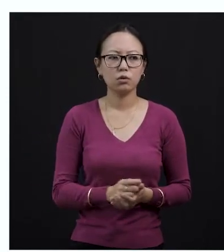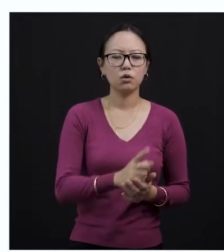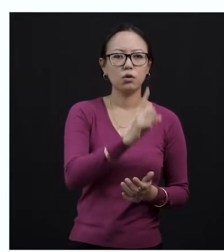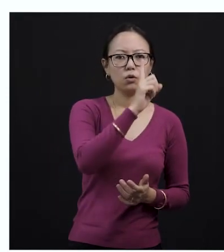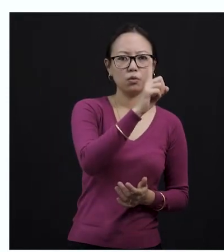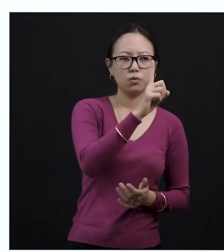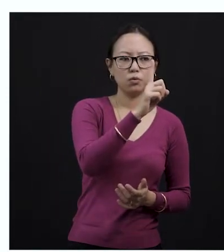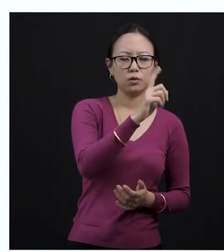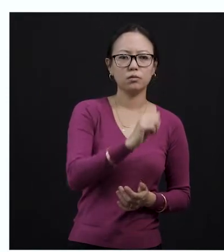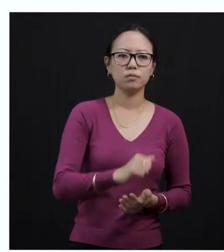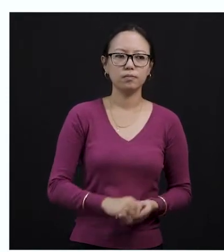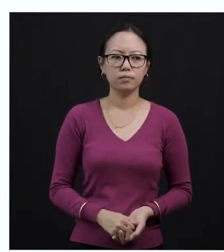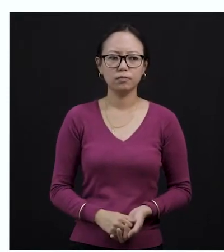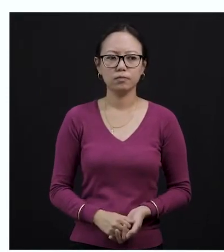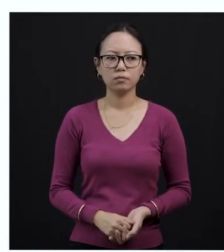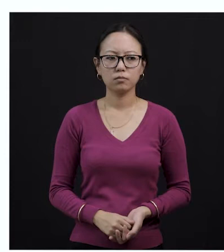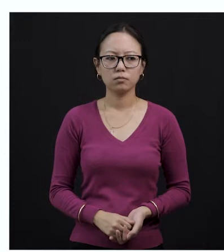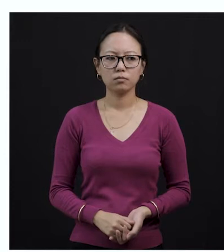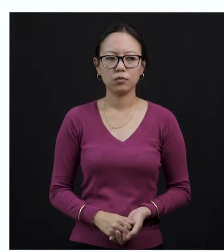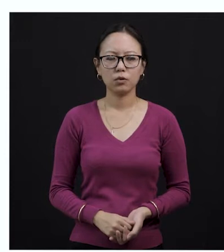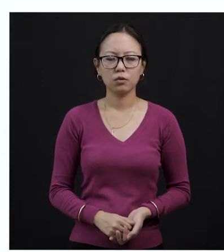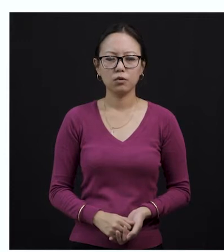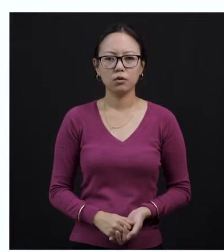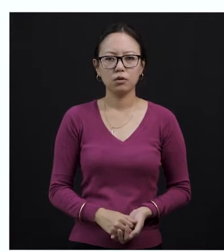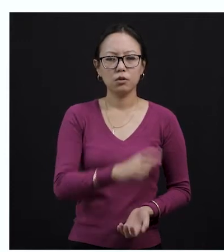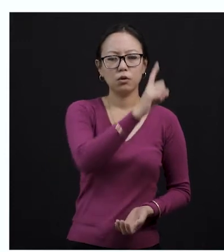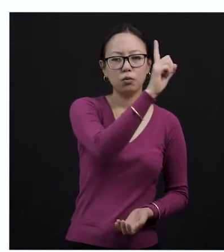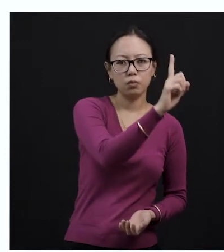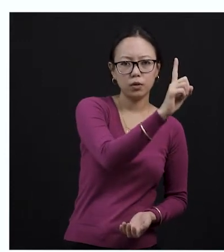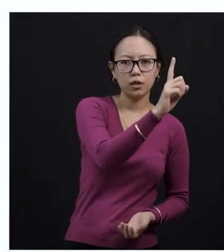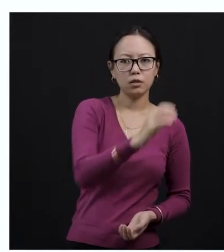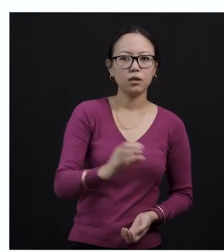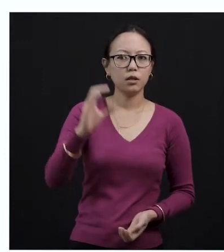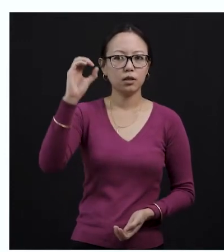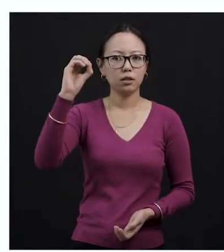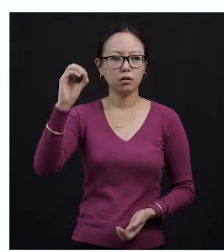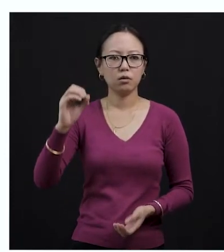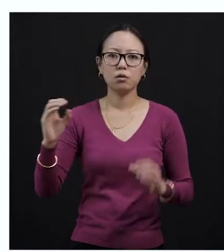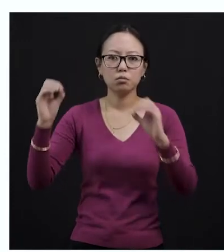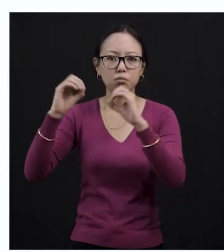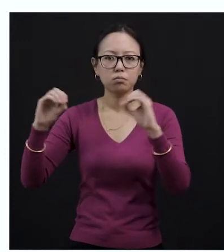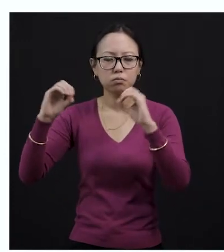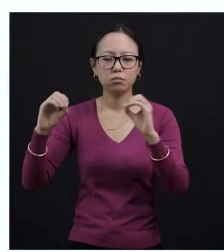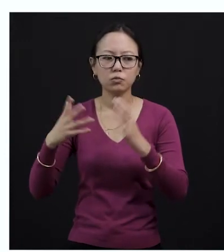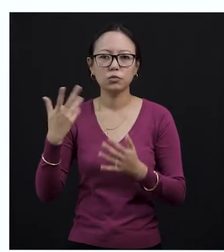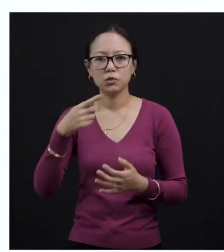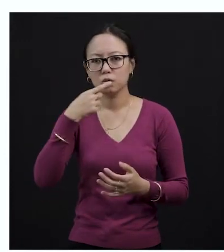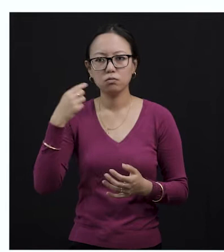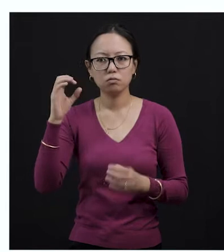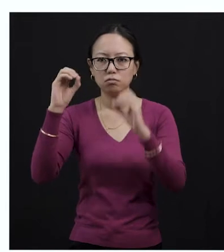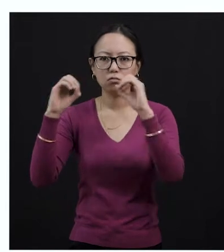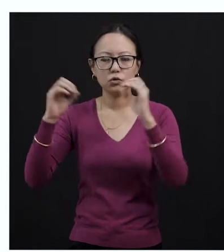meaning one blue strip, okay? 1/10. And there's no strip over here, so we're writing